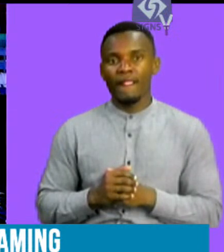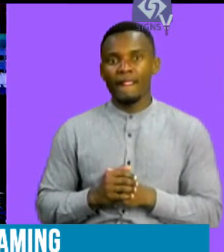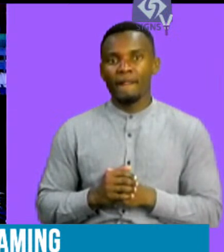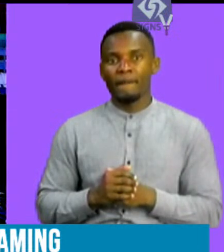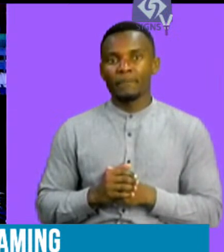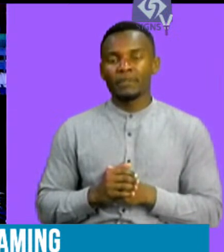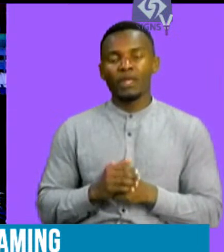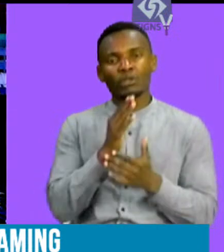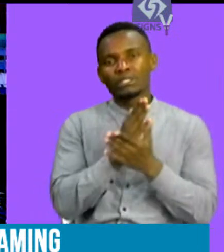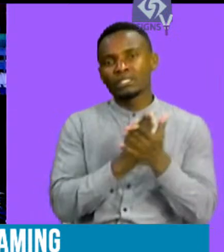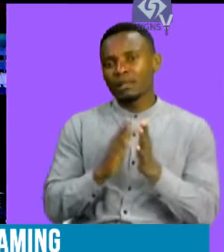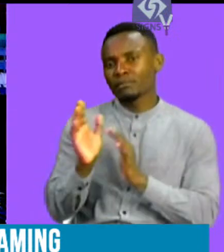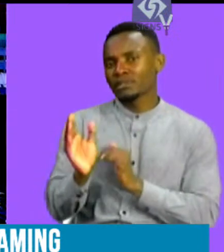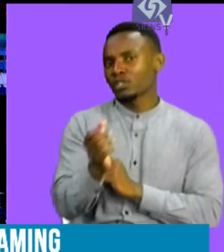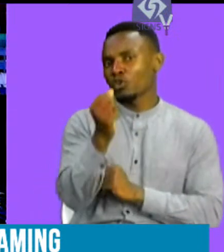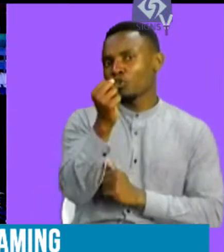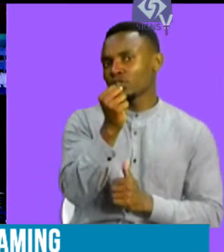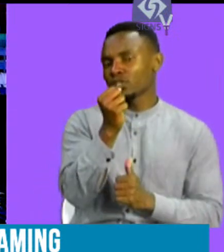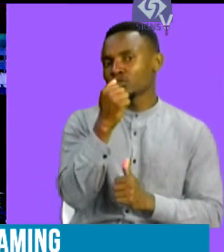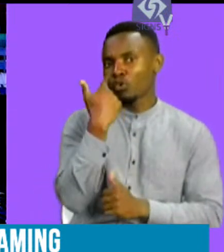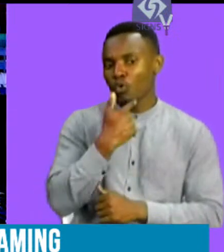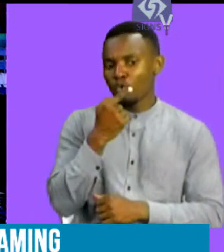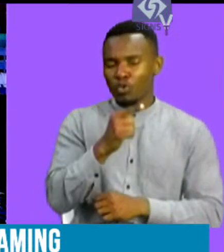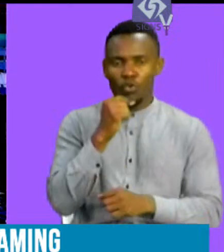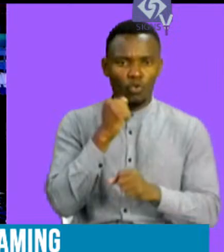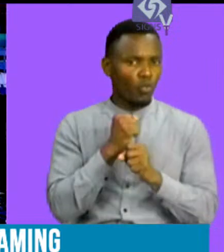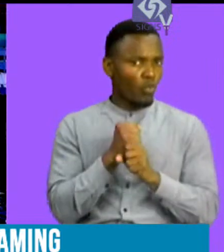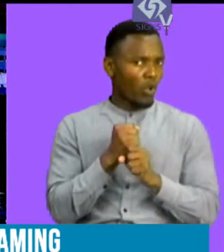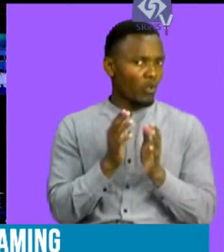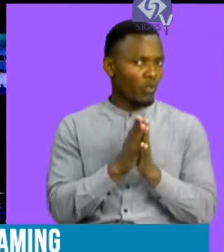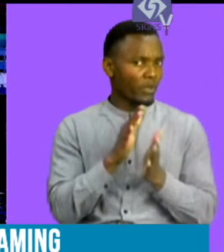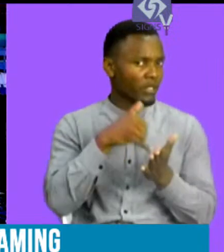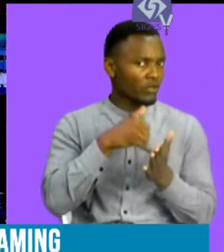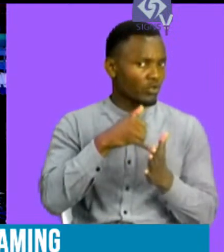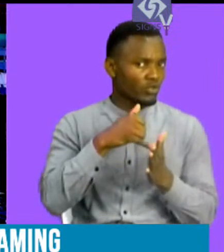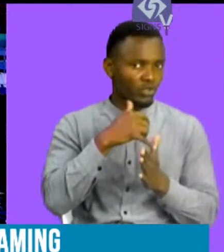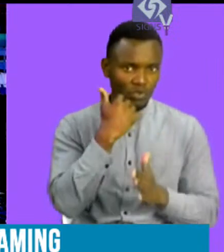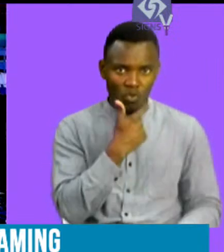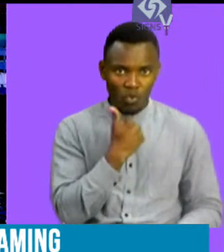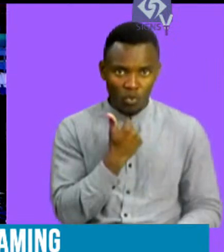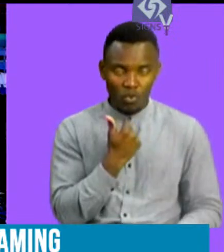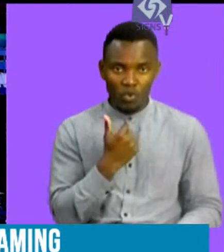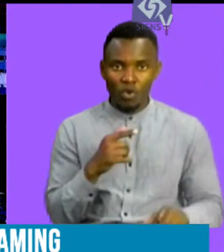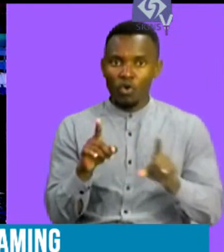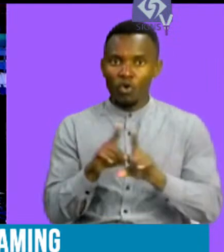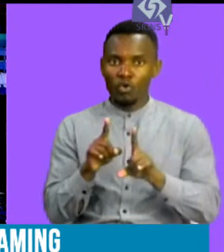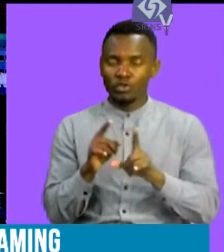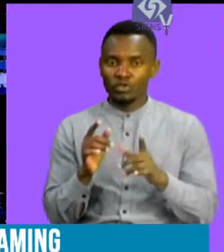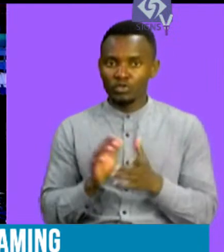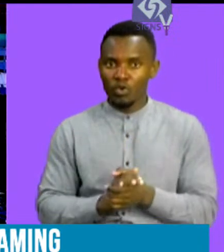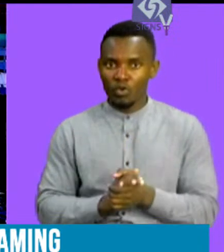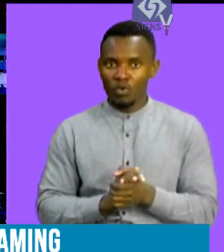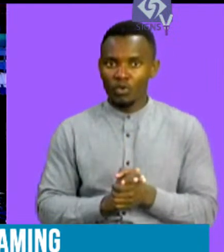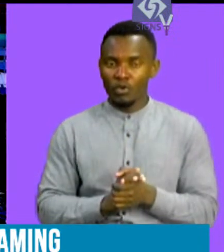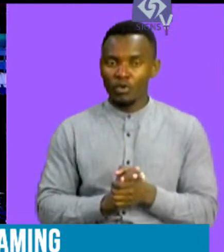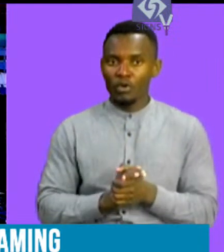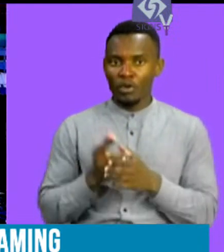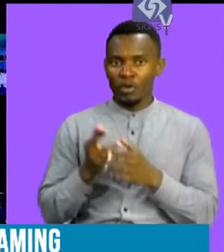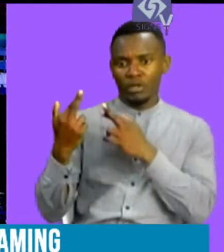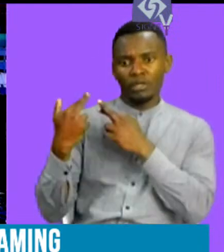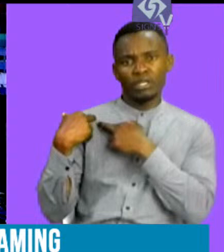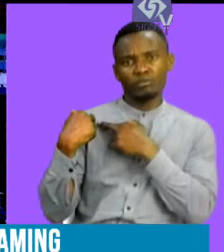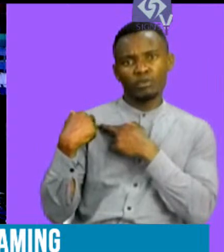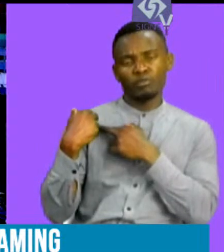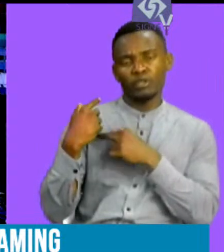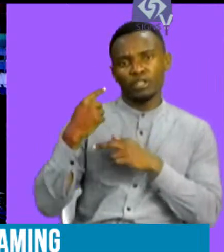of the stakeholders that you're working with, but also particularly which or what is the role that No